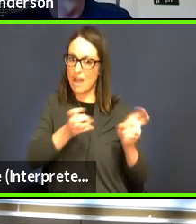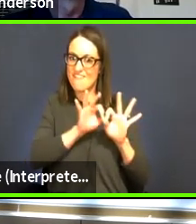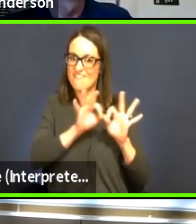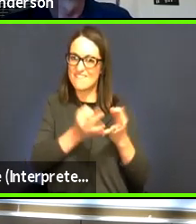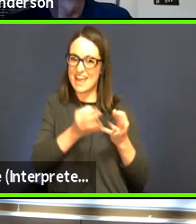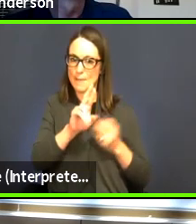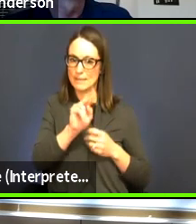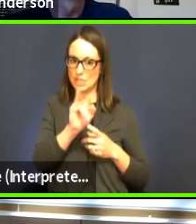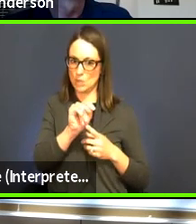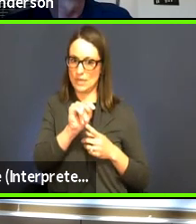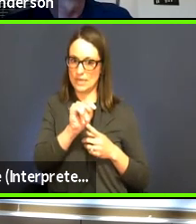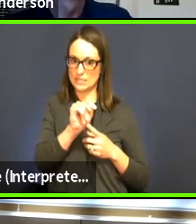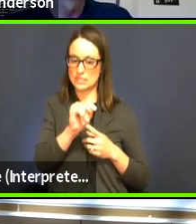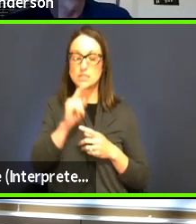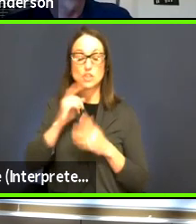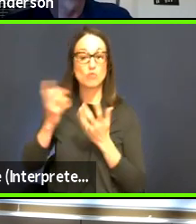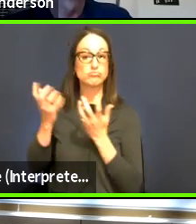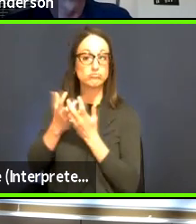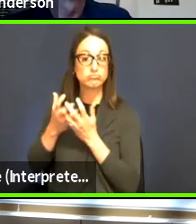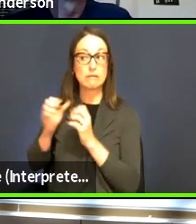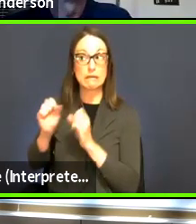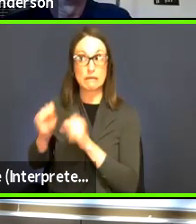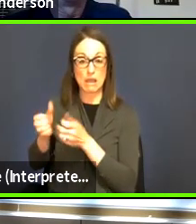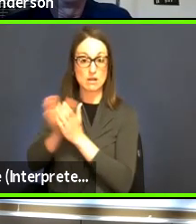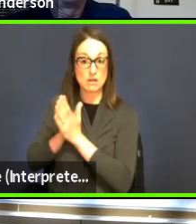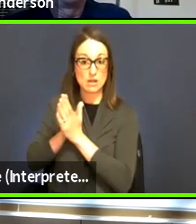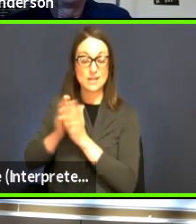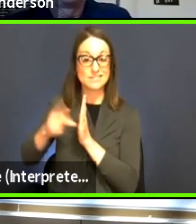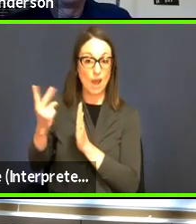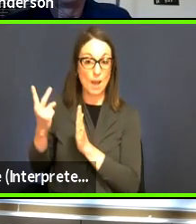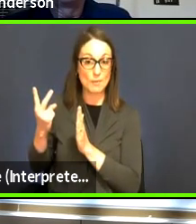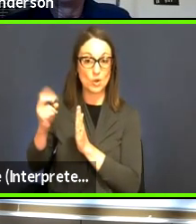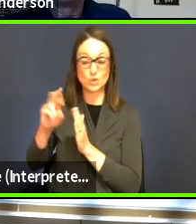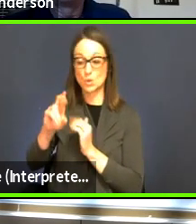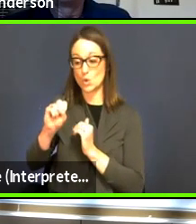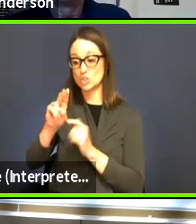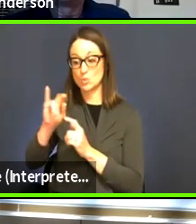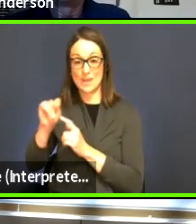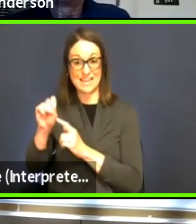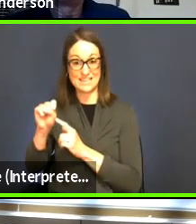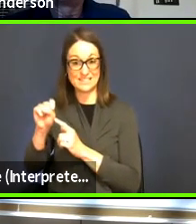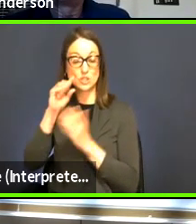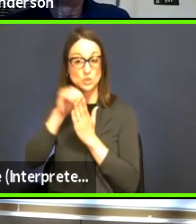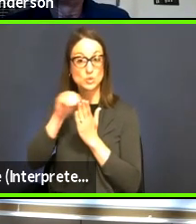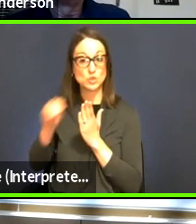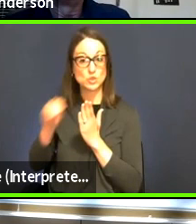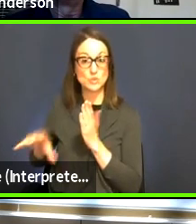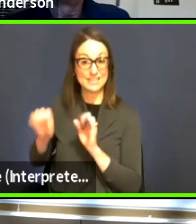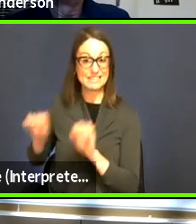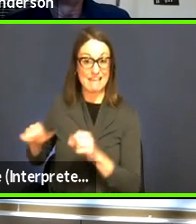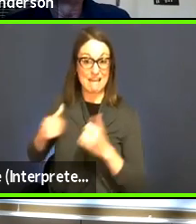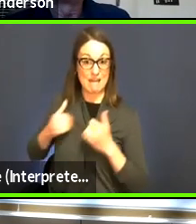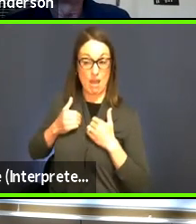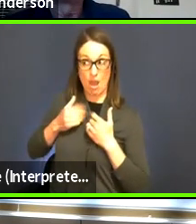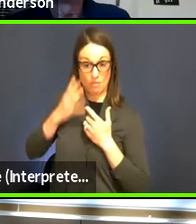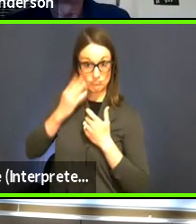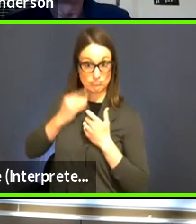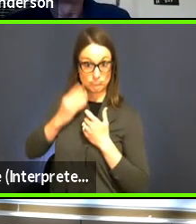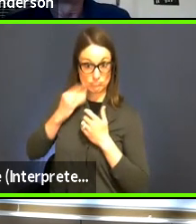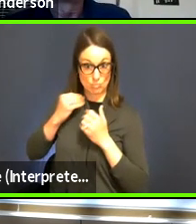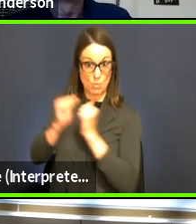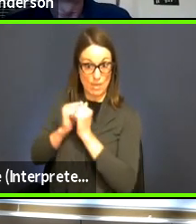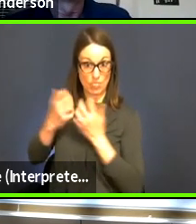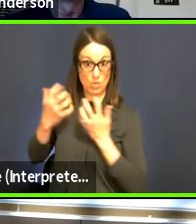to have doubles or suites, that kind of thing, so students can have that experience with a roommate.